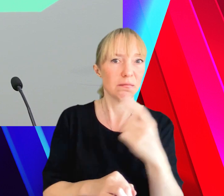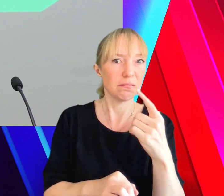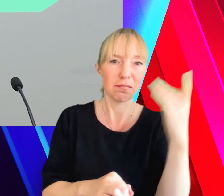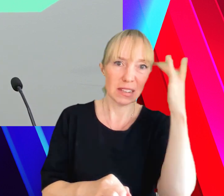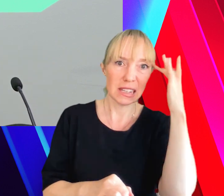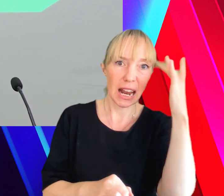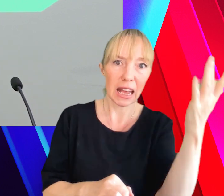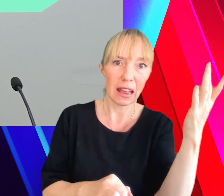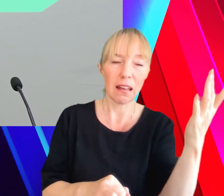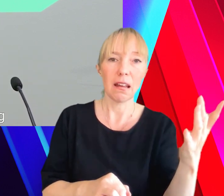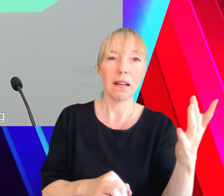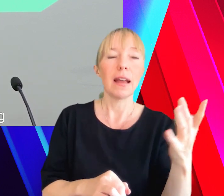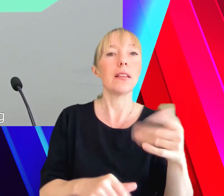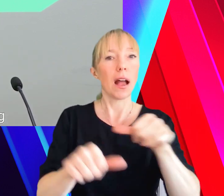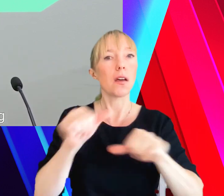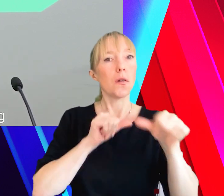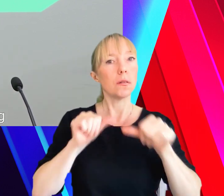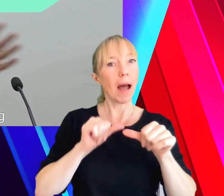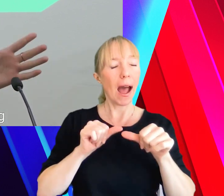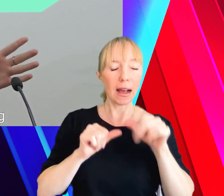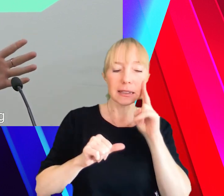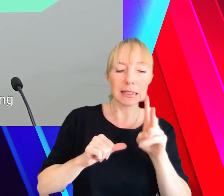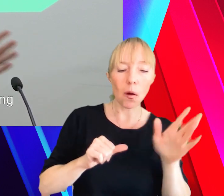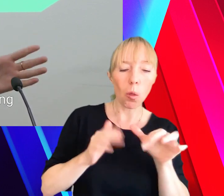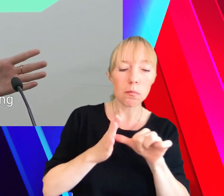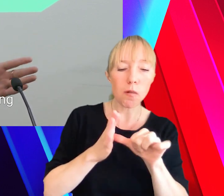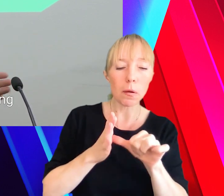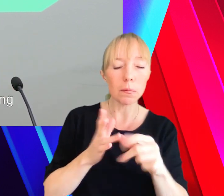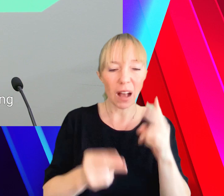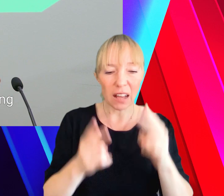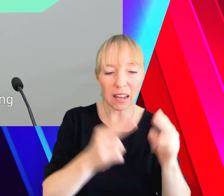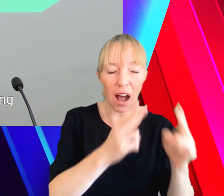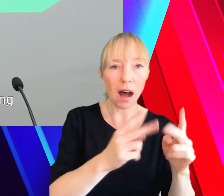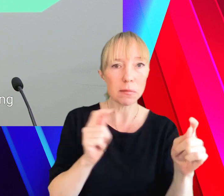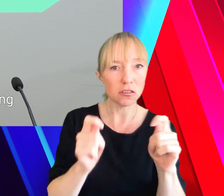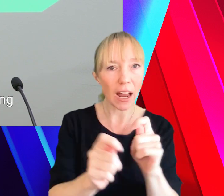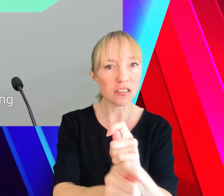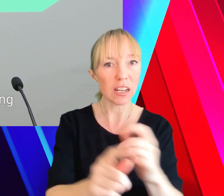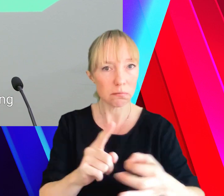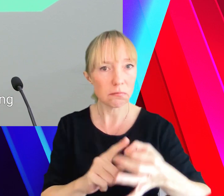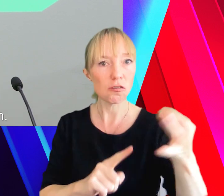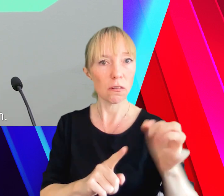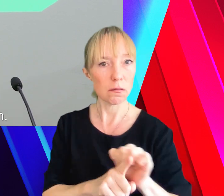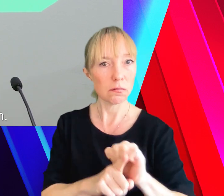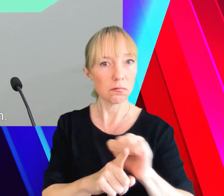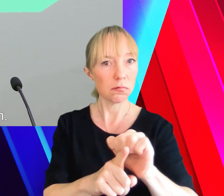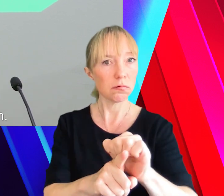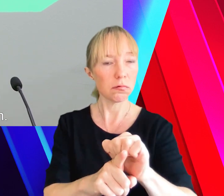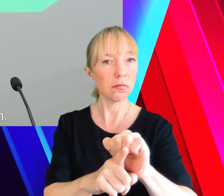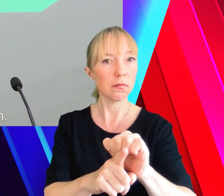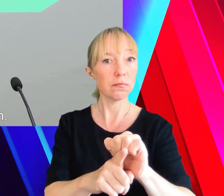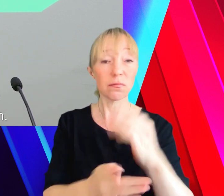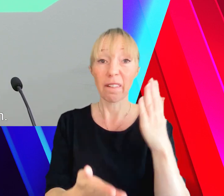that was really silly of you. And it's sort of going back and seeing all the problems with something and going and cutting it up and changing it and making it